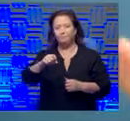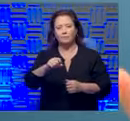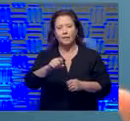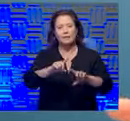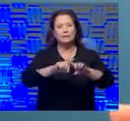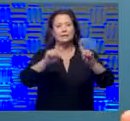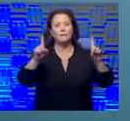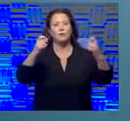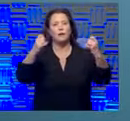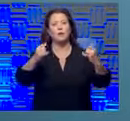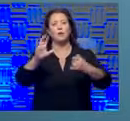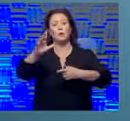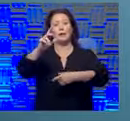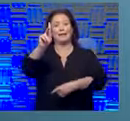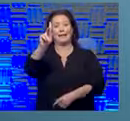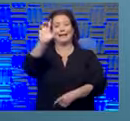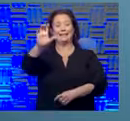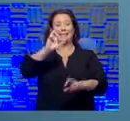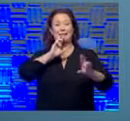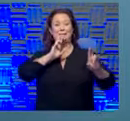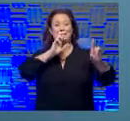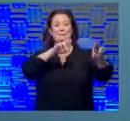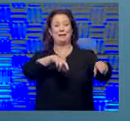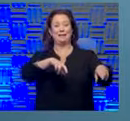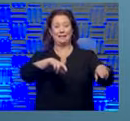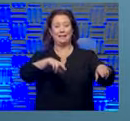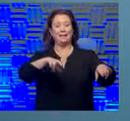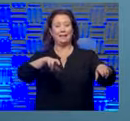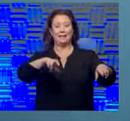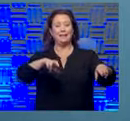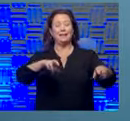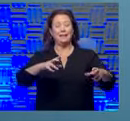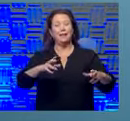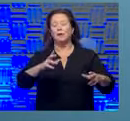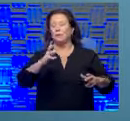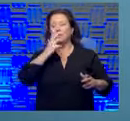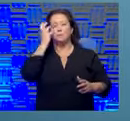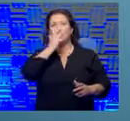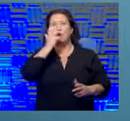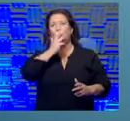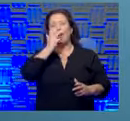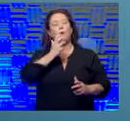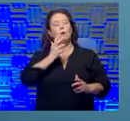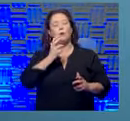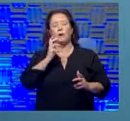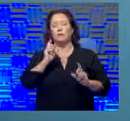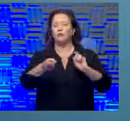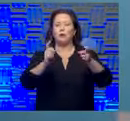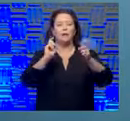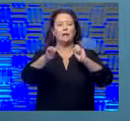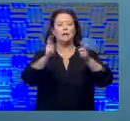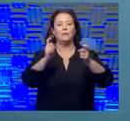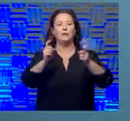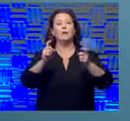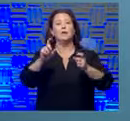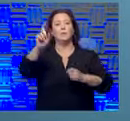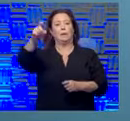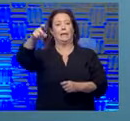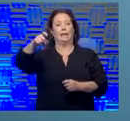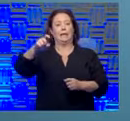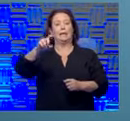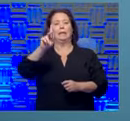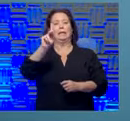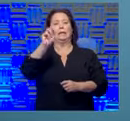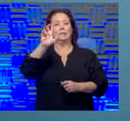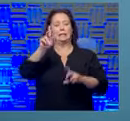because you're right. Kansas City responds incredibly well. They're very charitable. When there's a need, they step